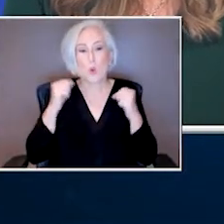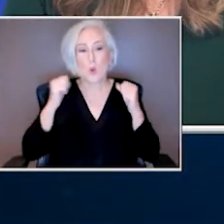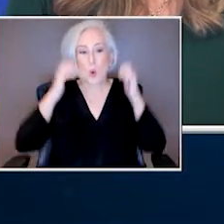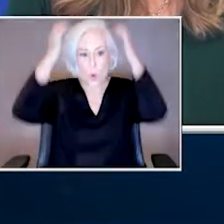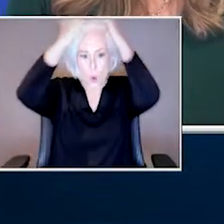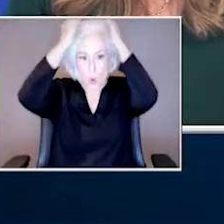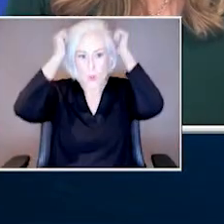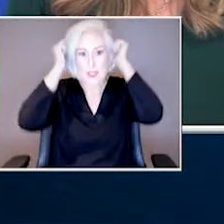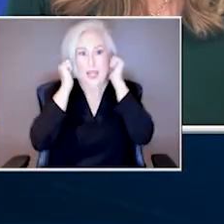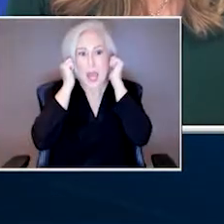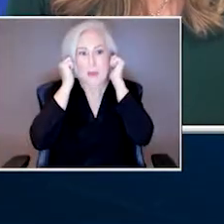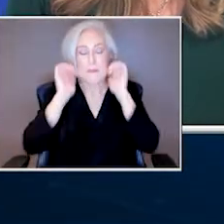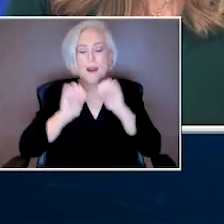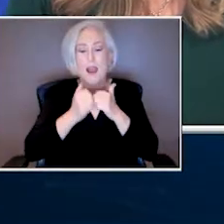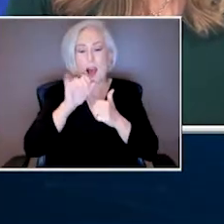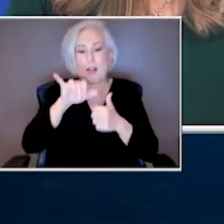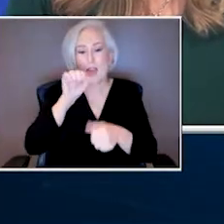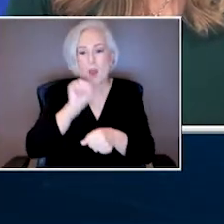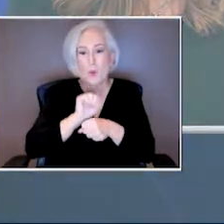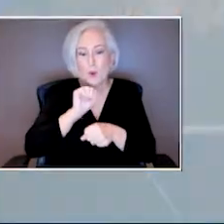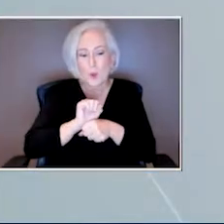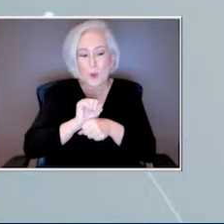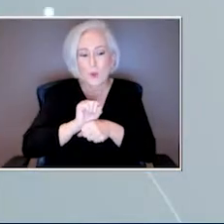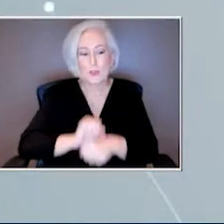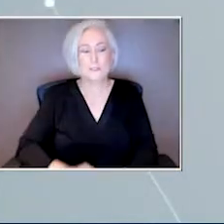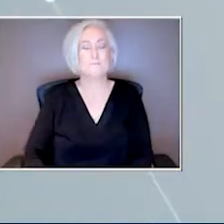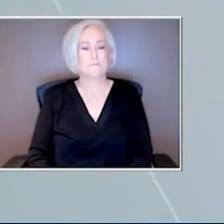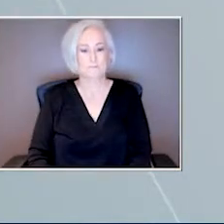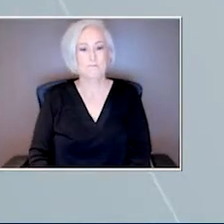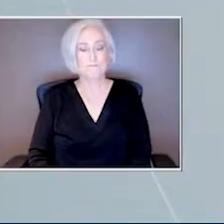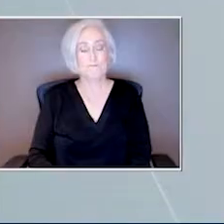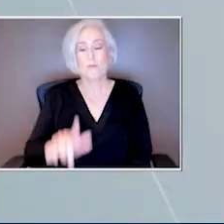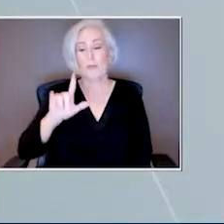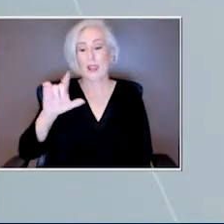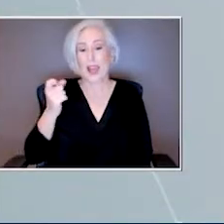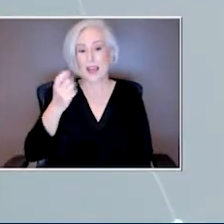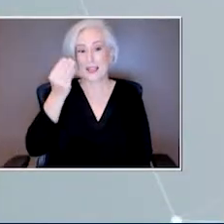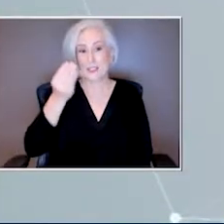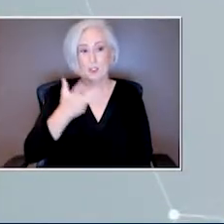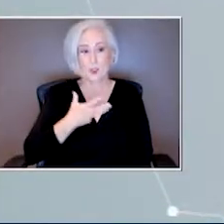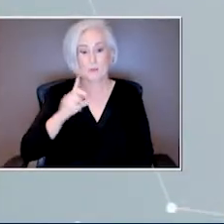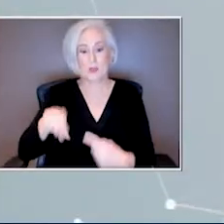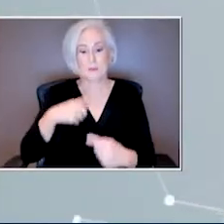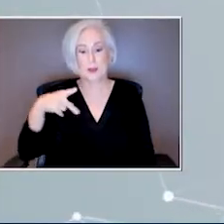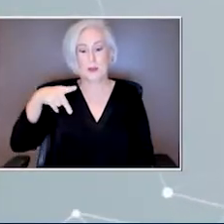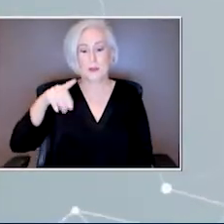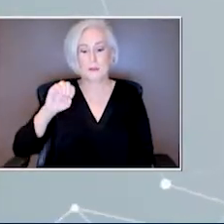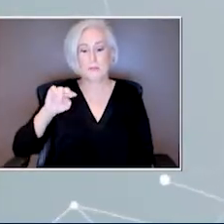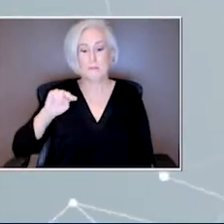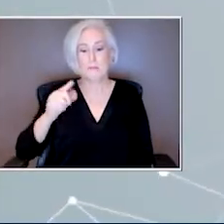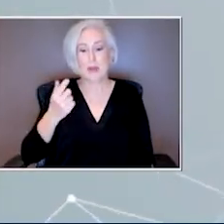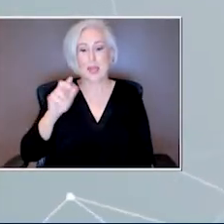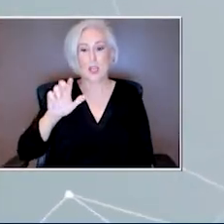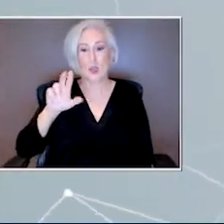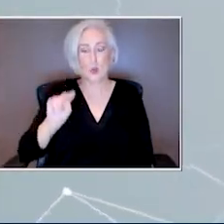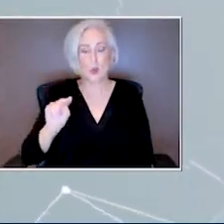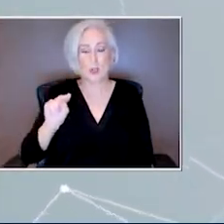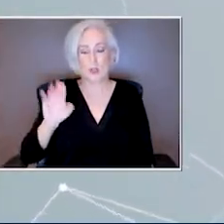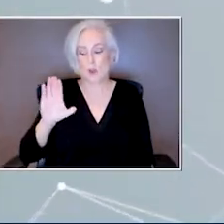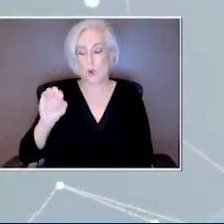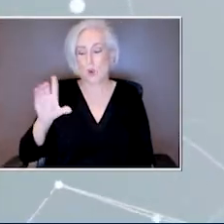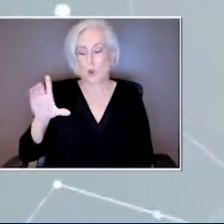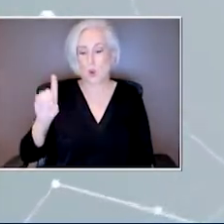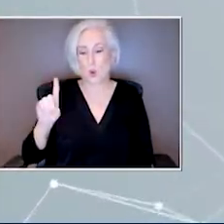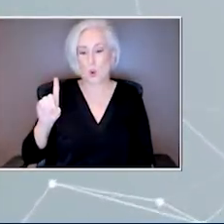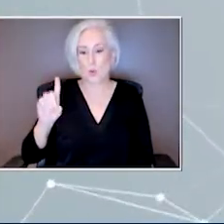this work? Yeah, so also something that Alex told me about, Penguin cold capping is who I use. We get a